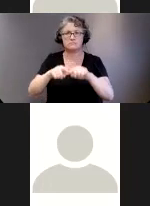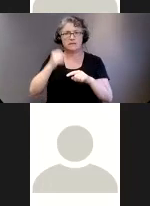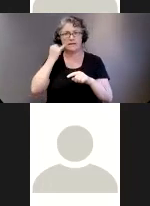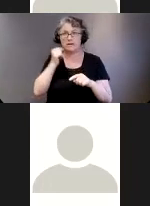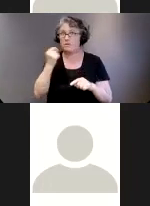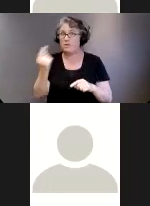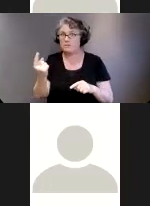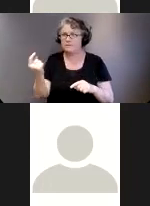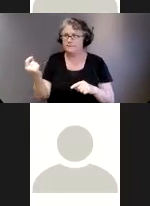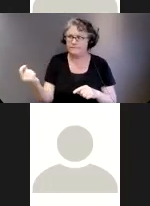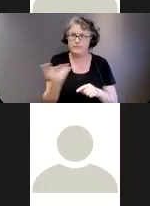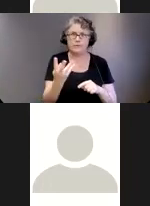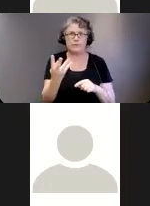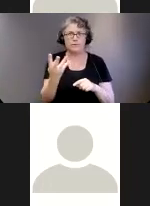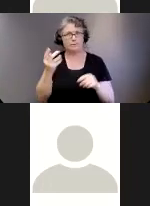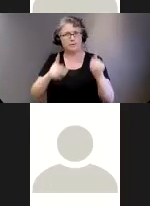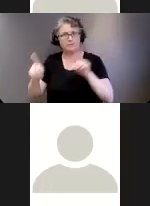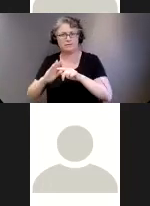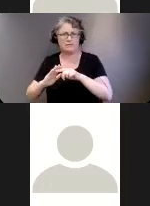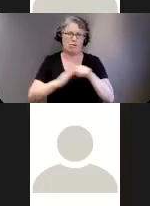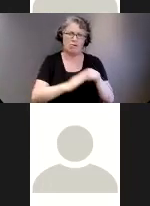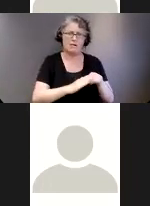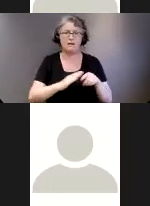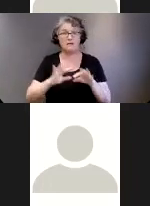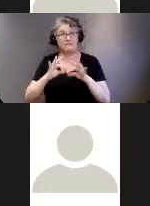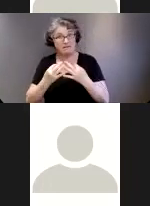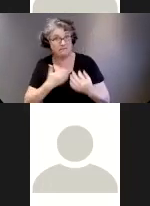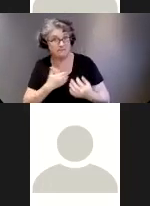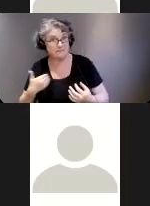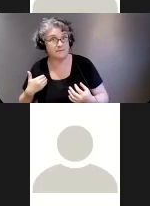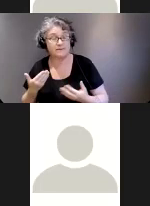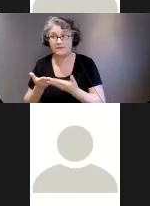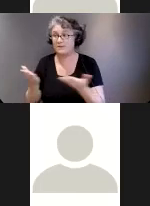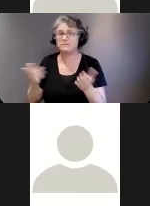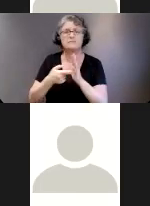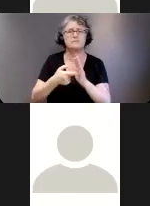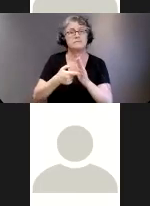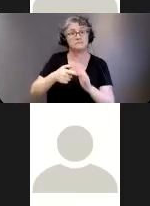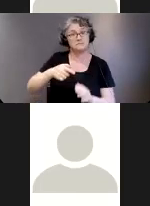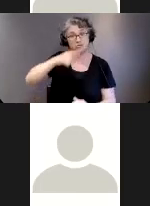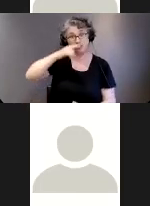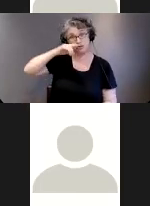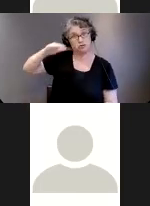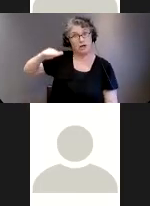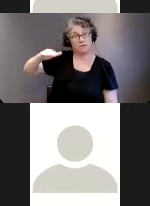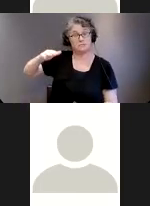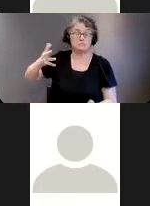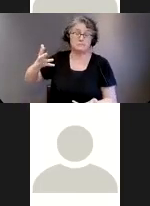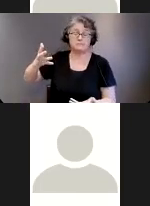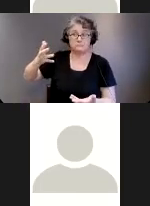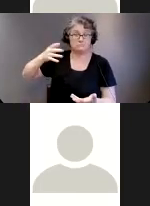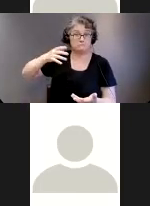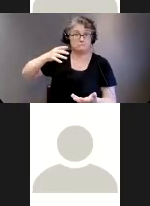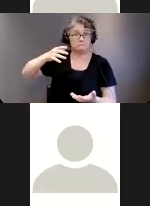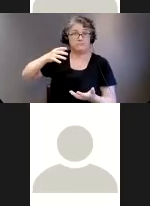perpetrators, some which might be a family member, that, for example, a child. So